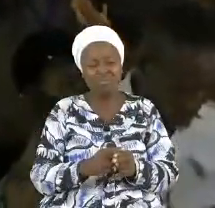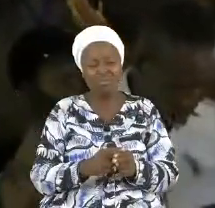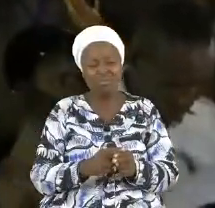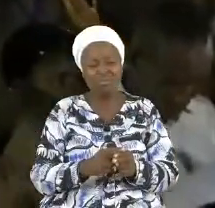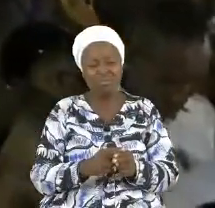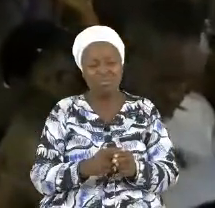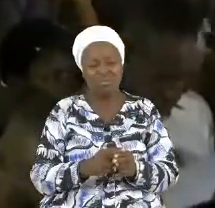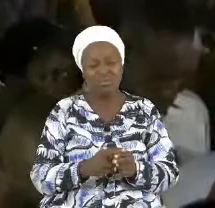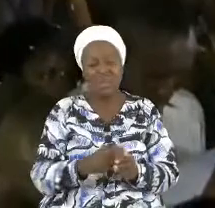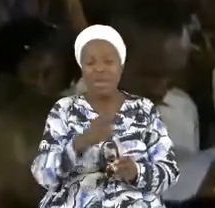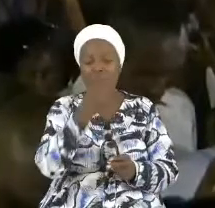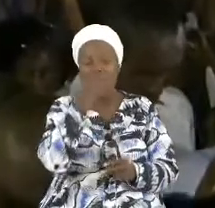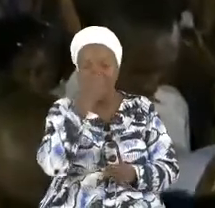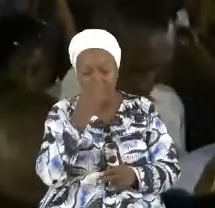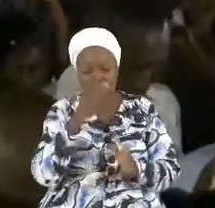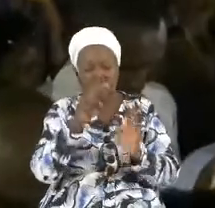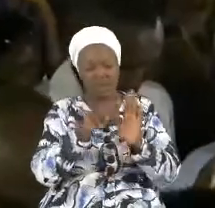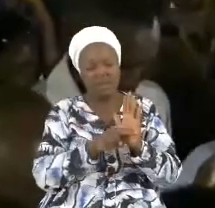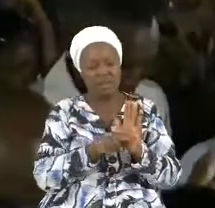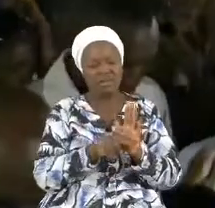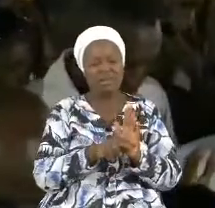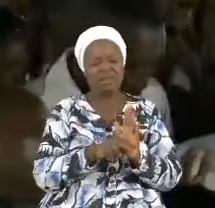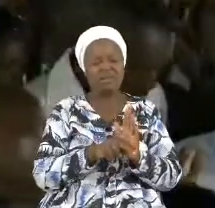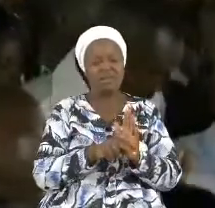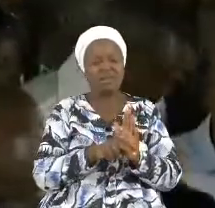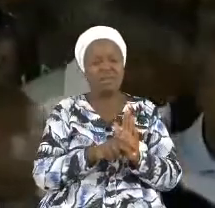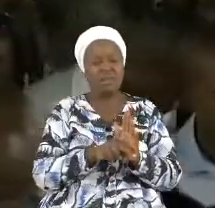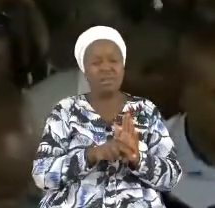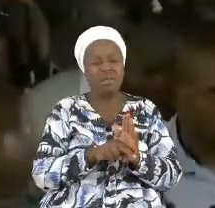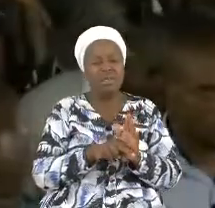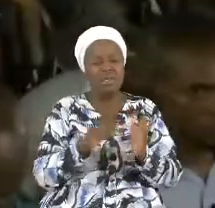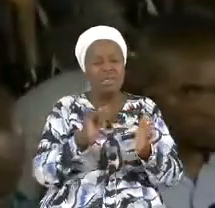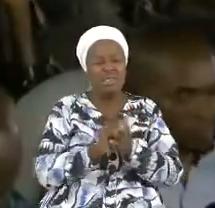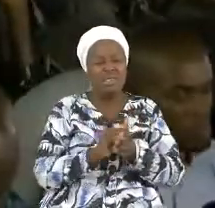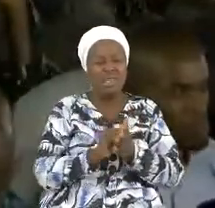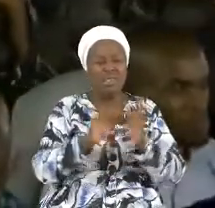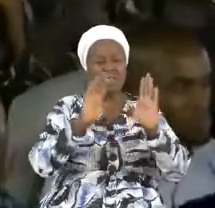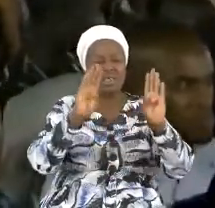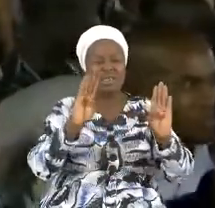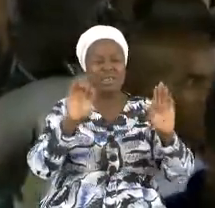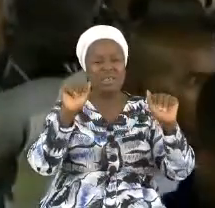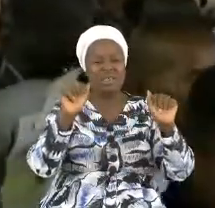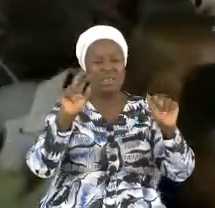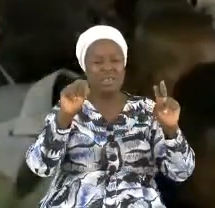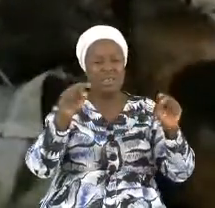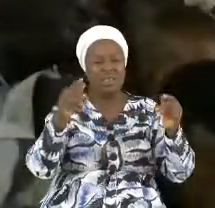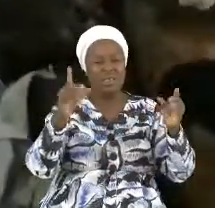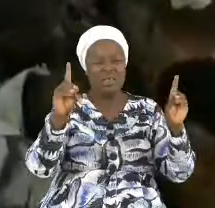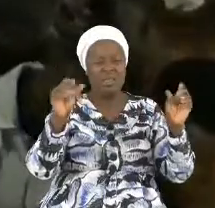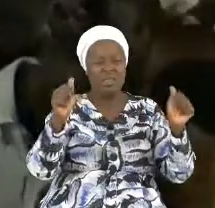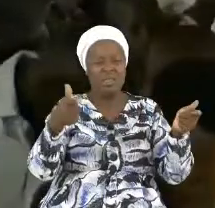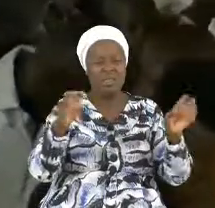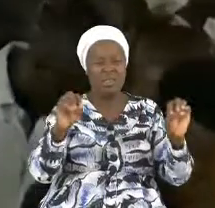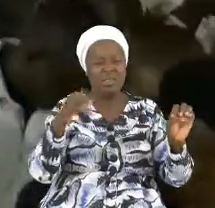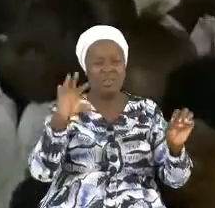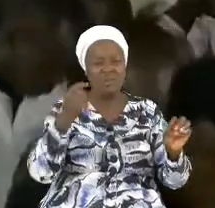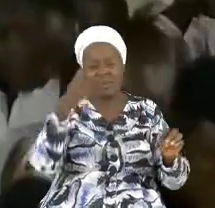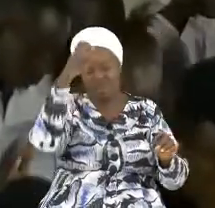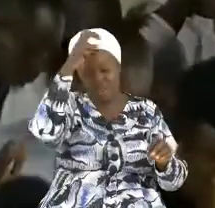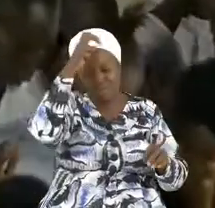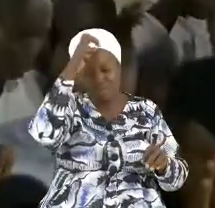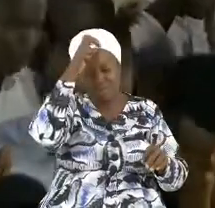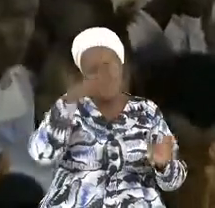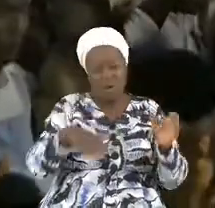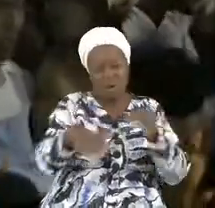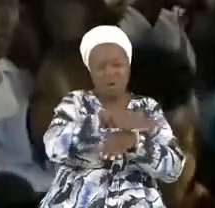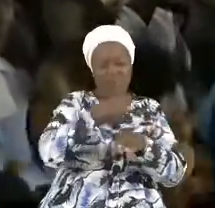Blindness, that bandage of the devil covering your sight, I remove it